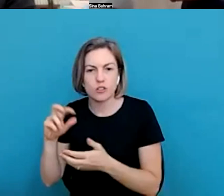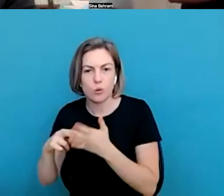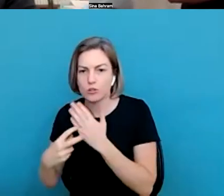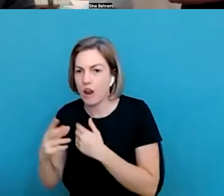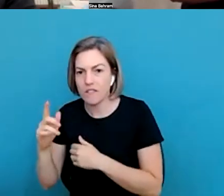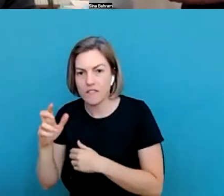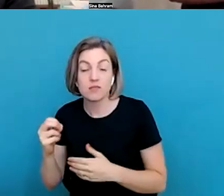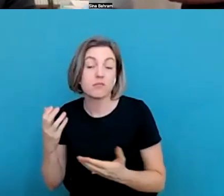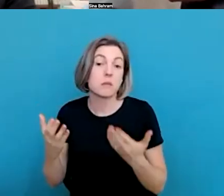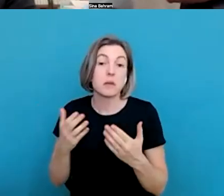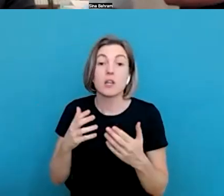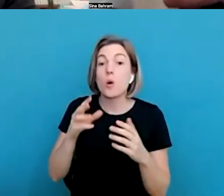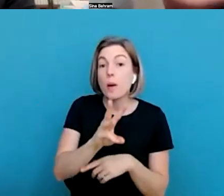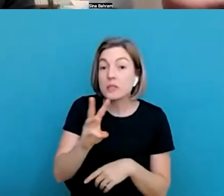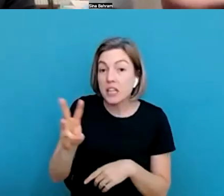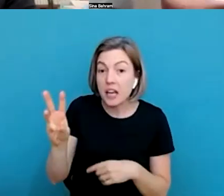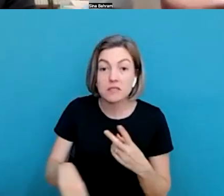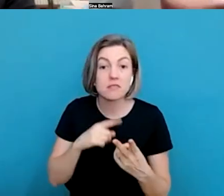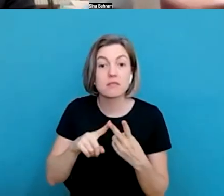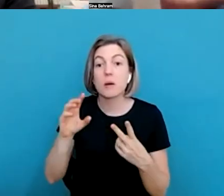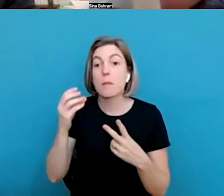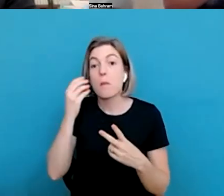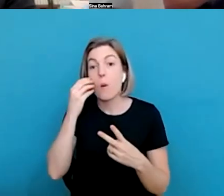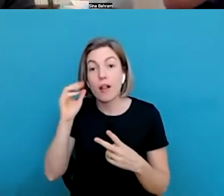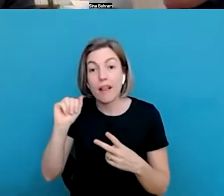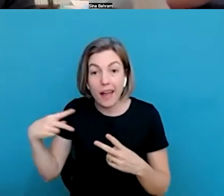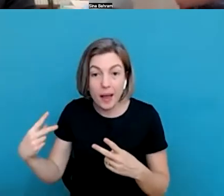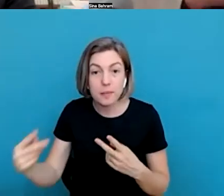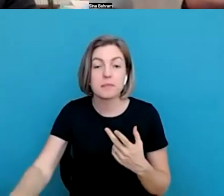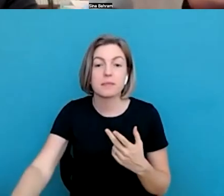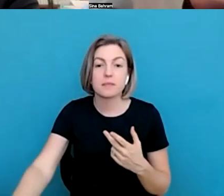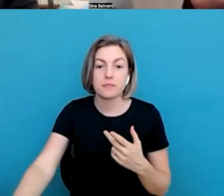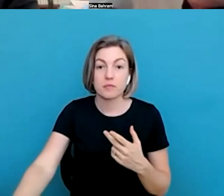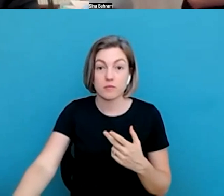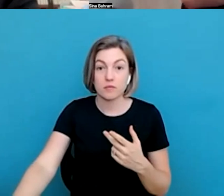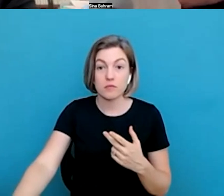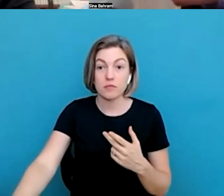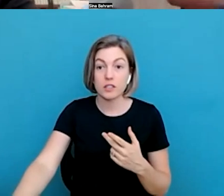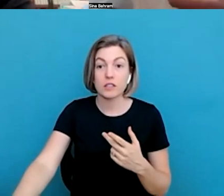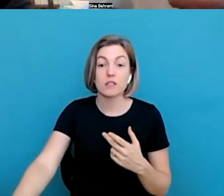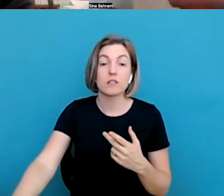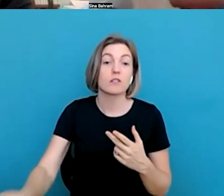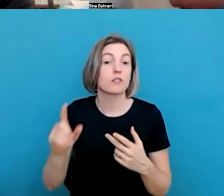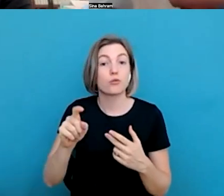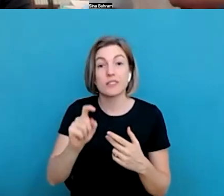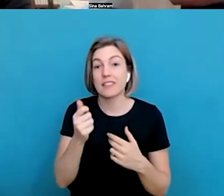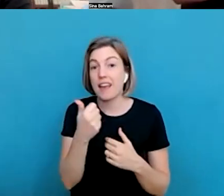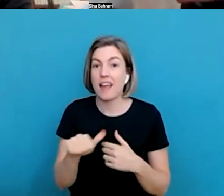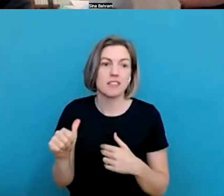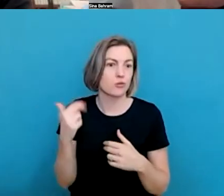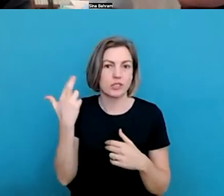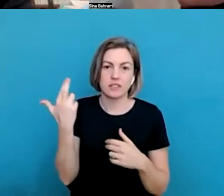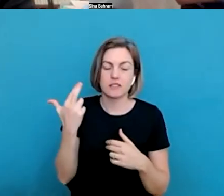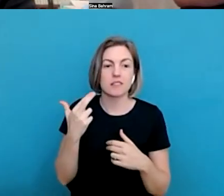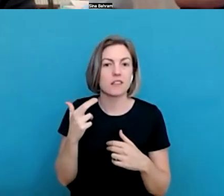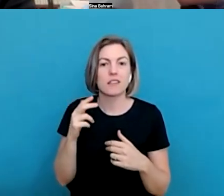you can imagine a website or a mobile app where if you need, for any level of reason, the